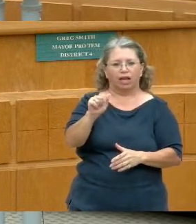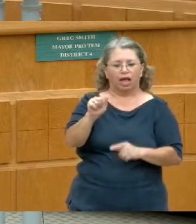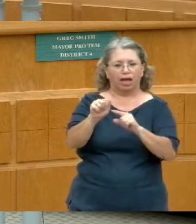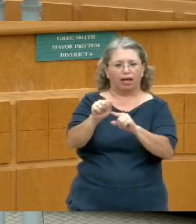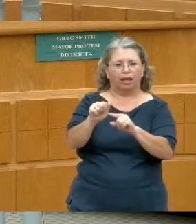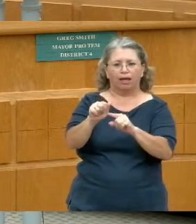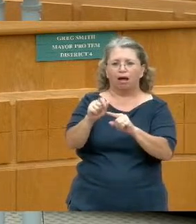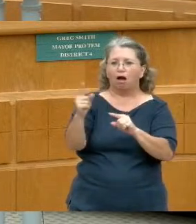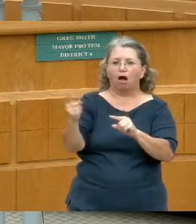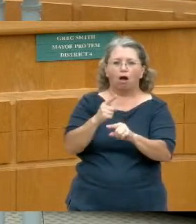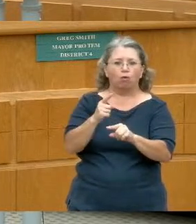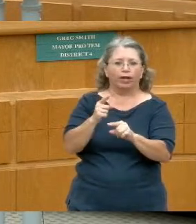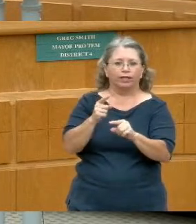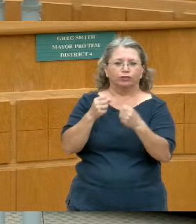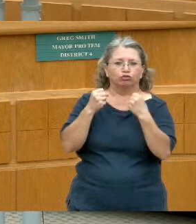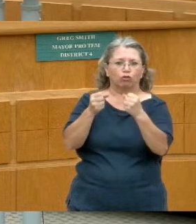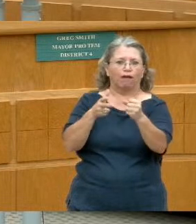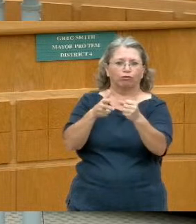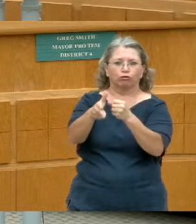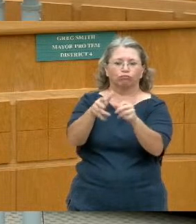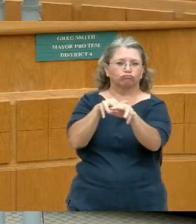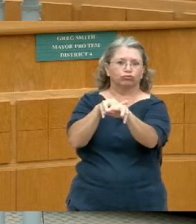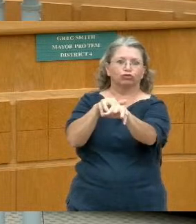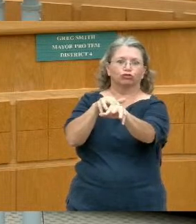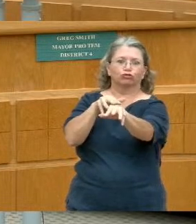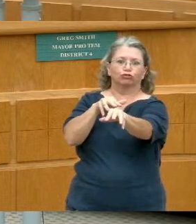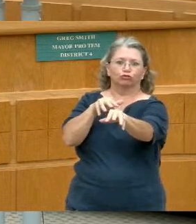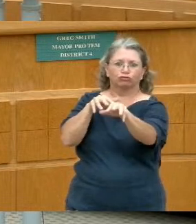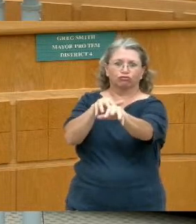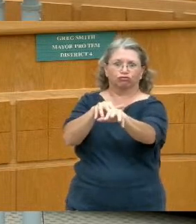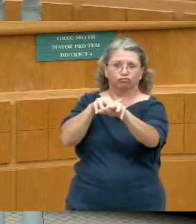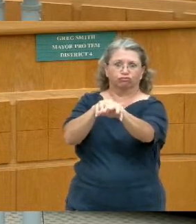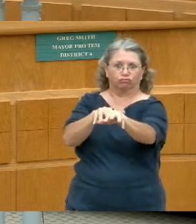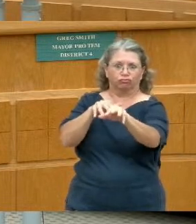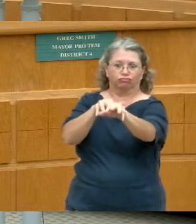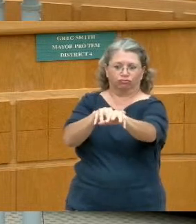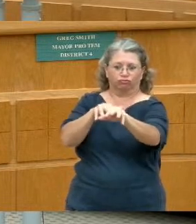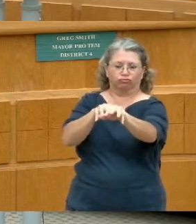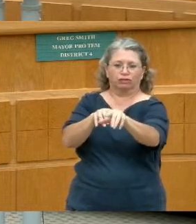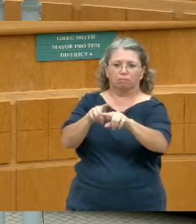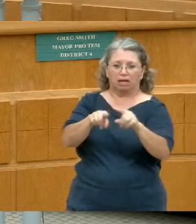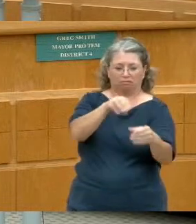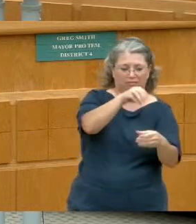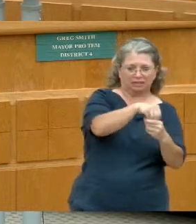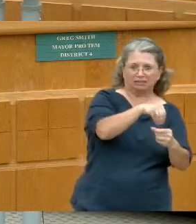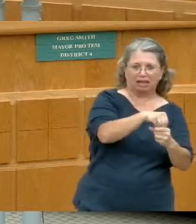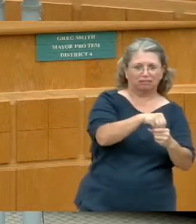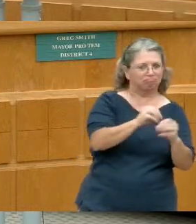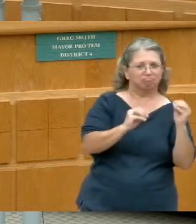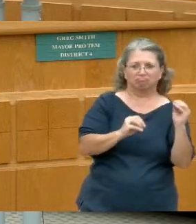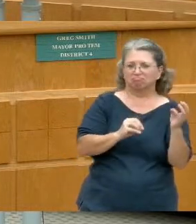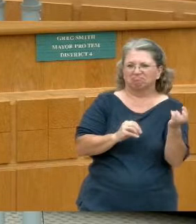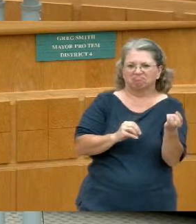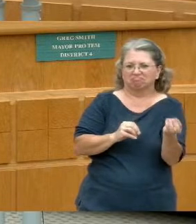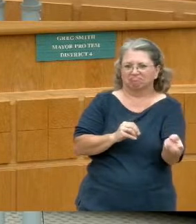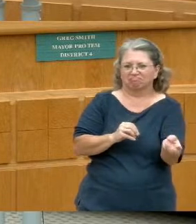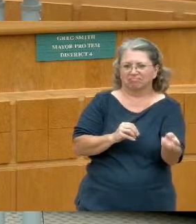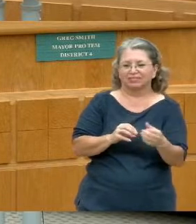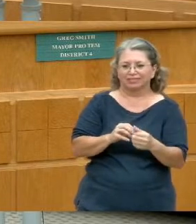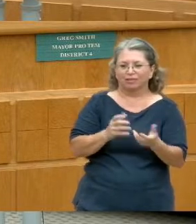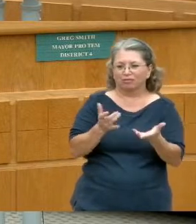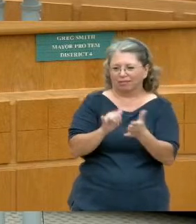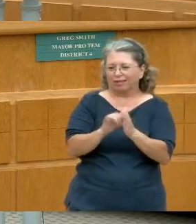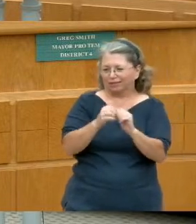is packed. And so I'm thinking that it's good enough to tell the difference between that. So that's how it works.